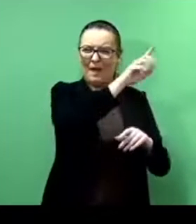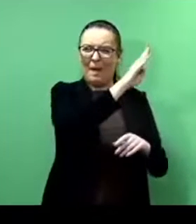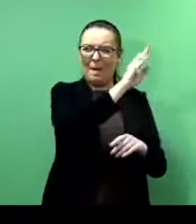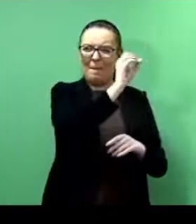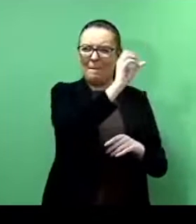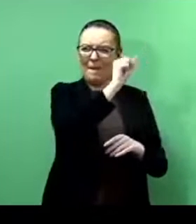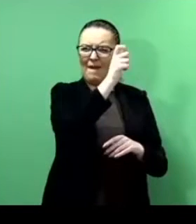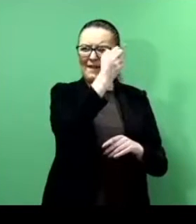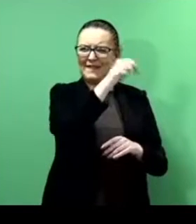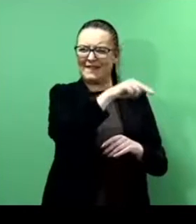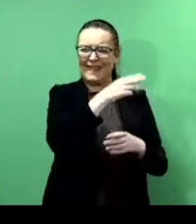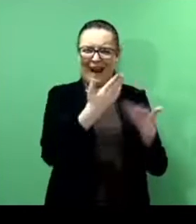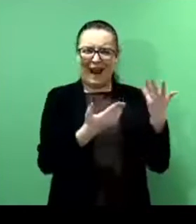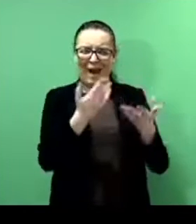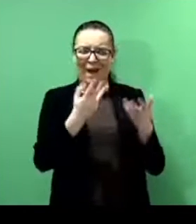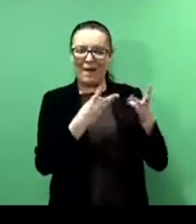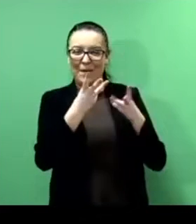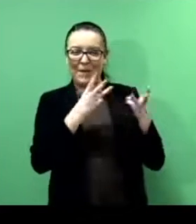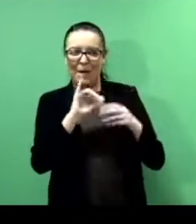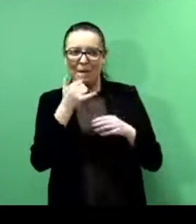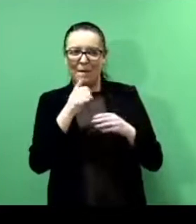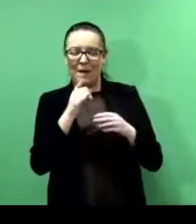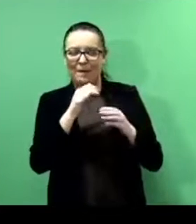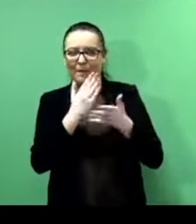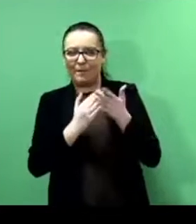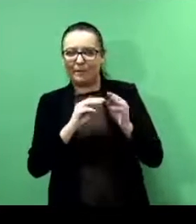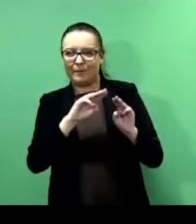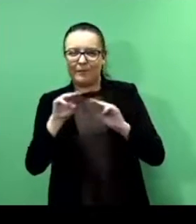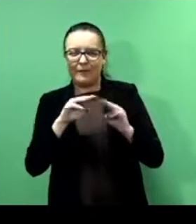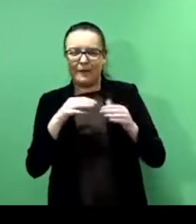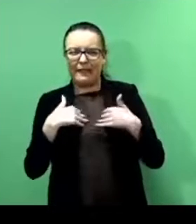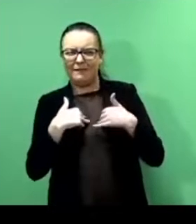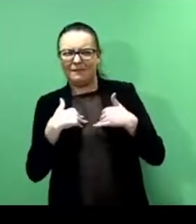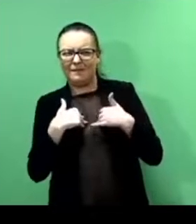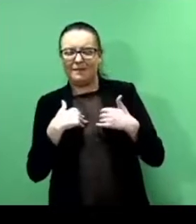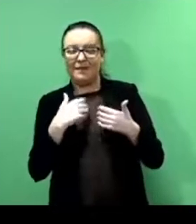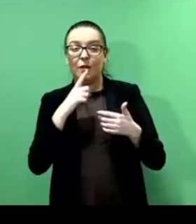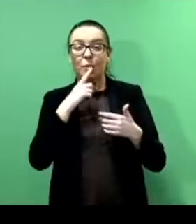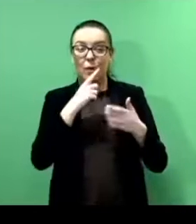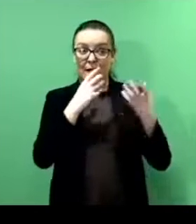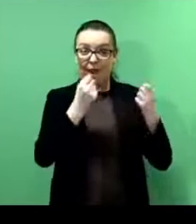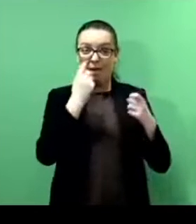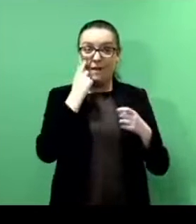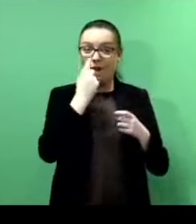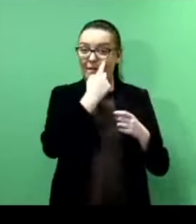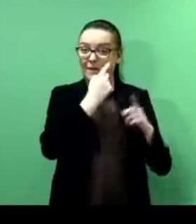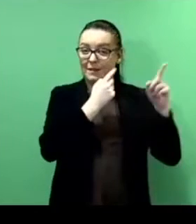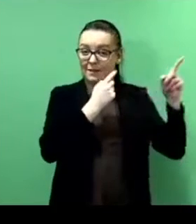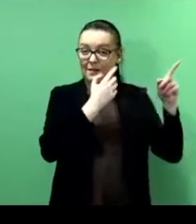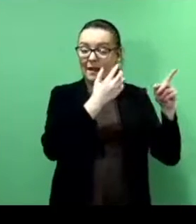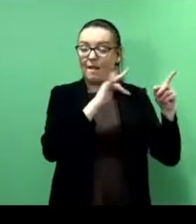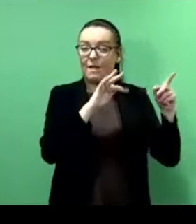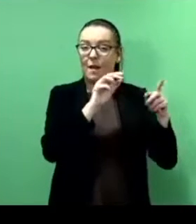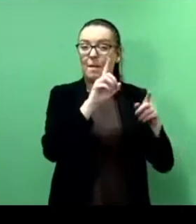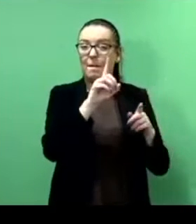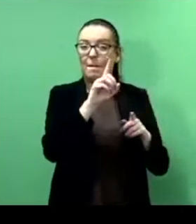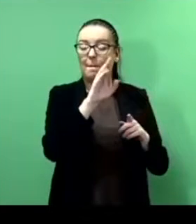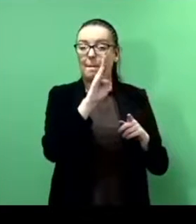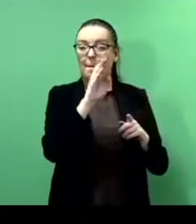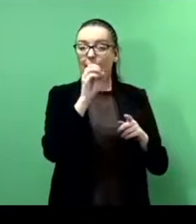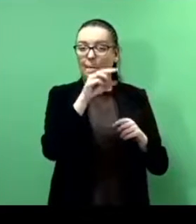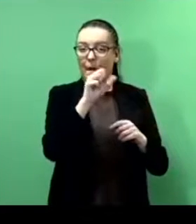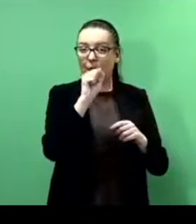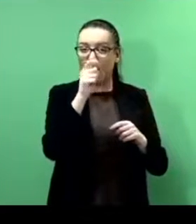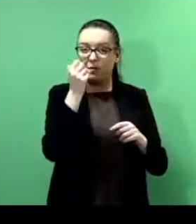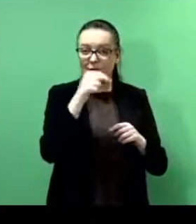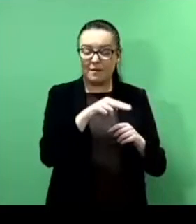pilot like this work, but it is grounded for them. They already have the data out of Boston that shows this initiative, it's higher academic